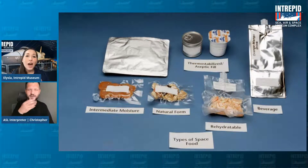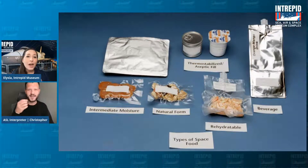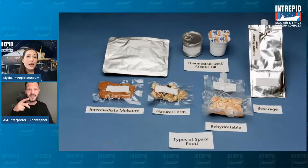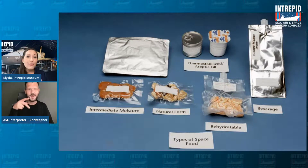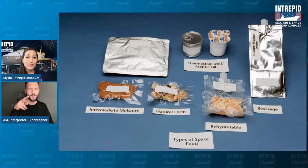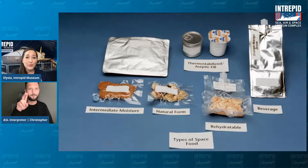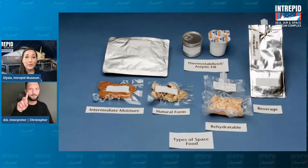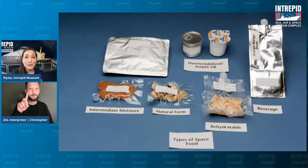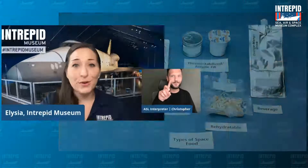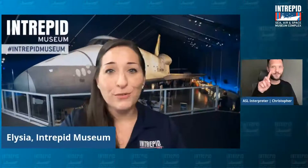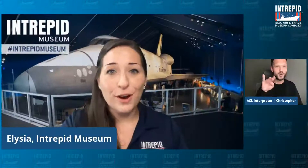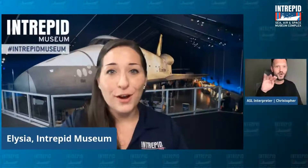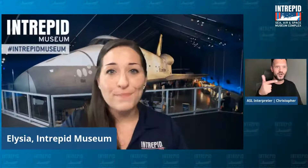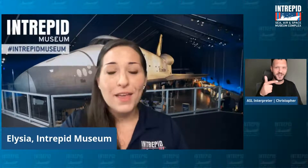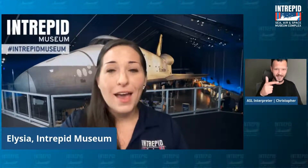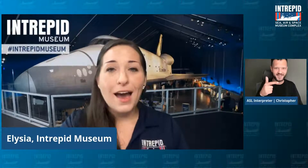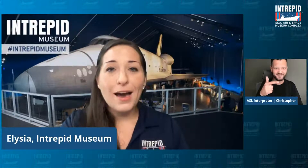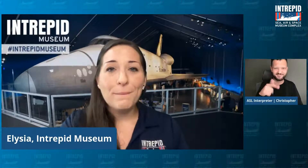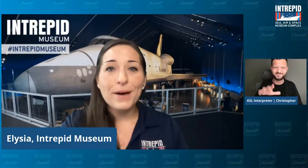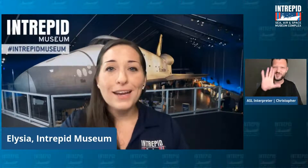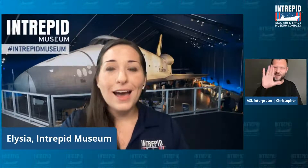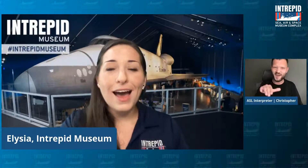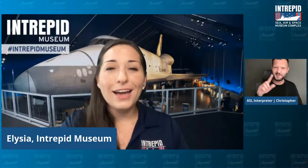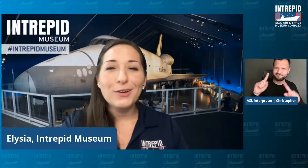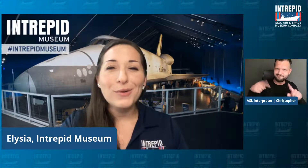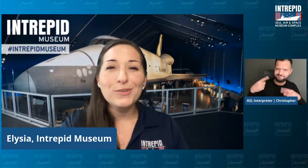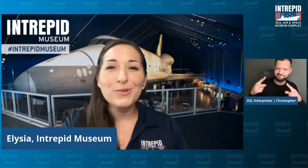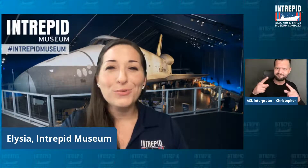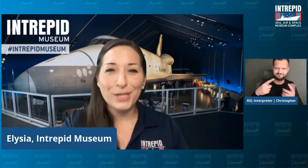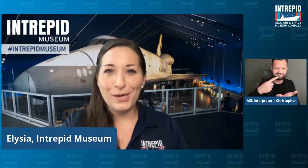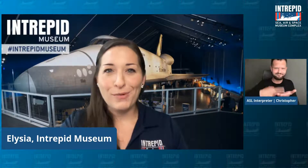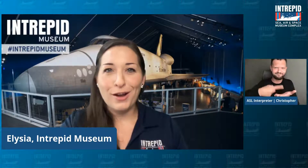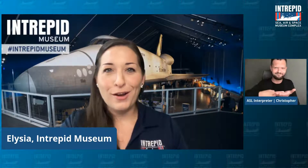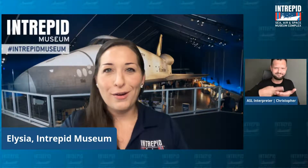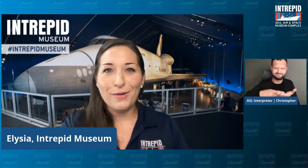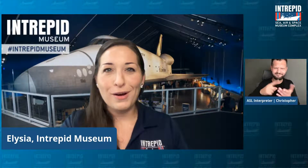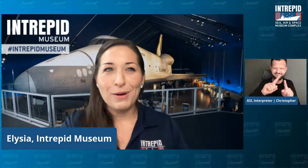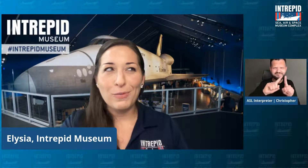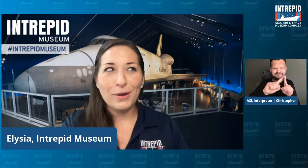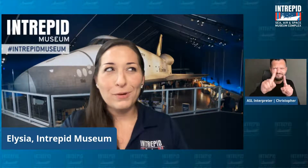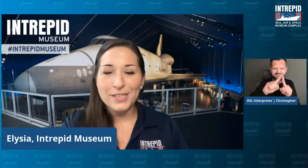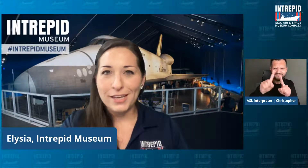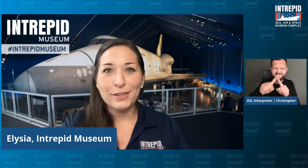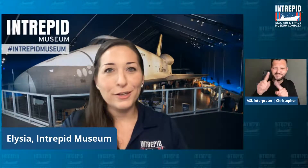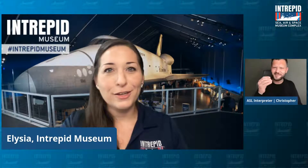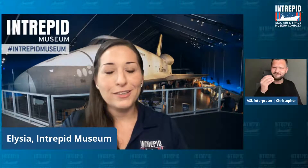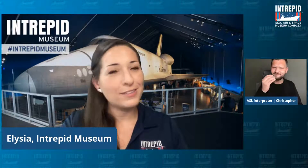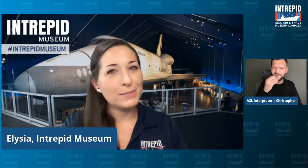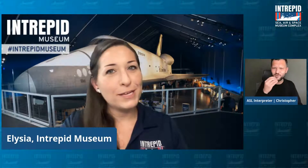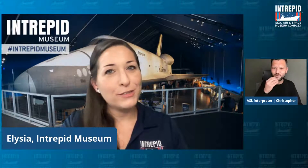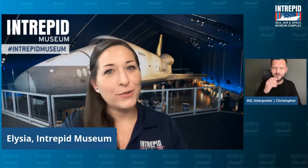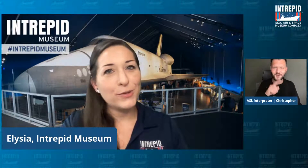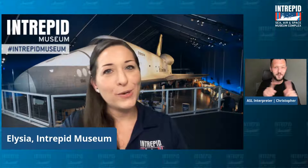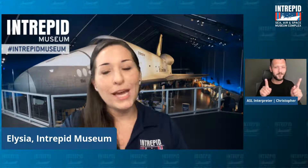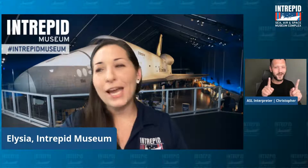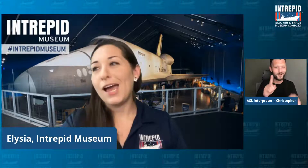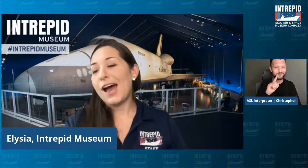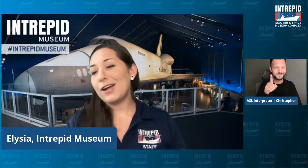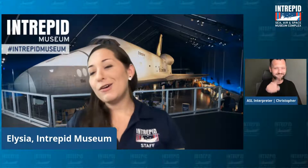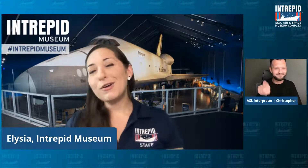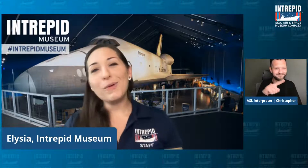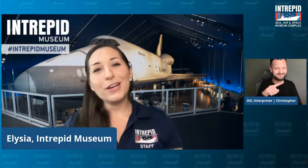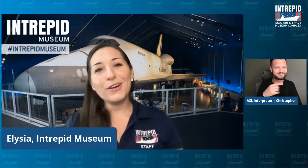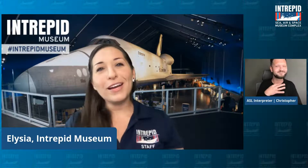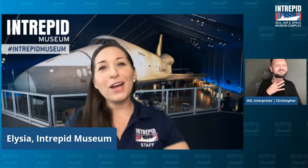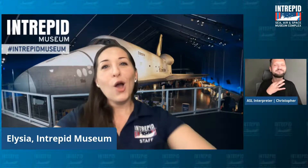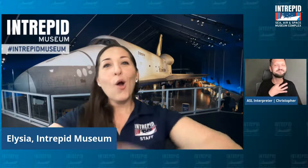covered a ton of food so far, but I know you also really want to know about one particular space food, okay?